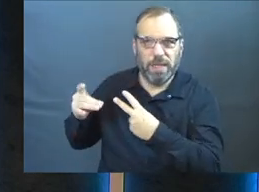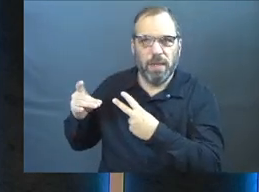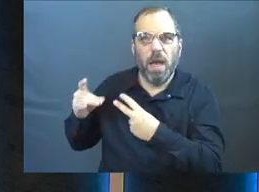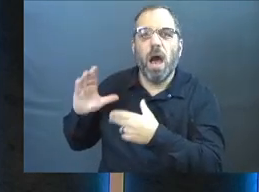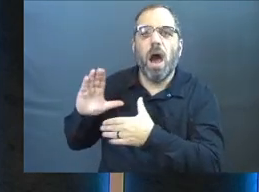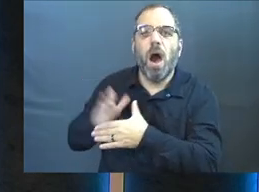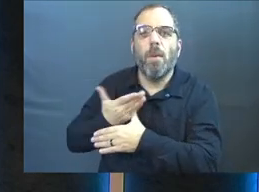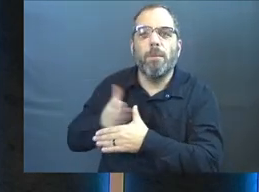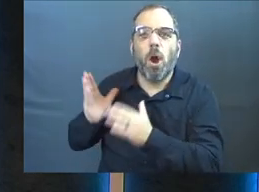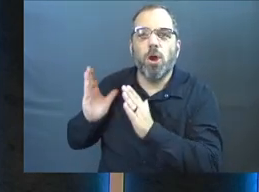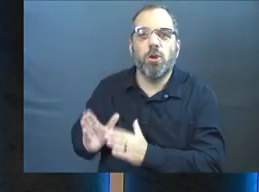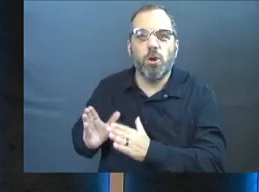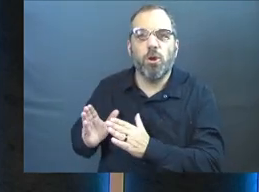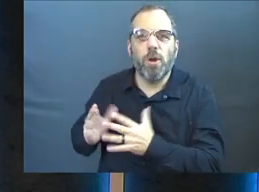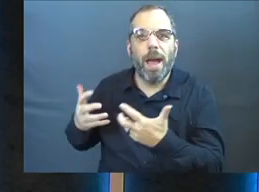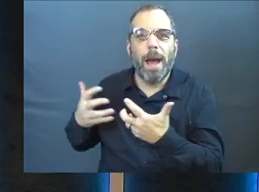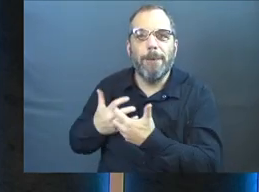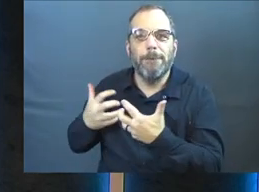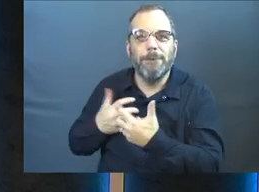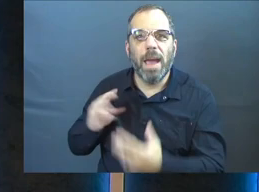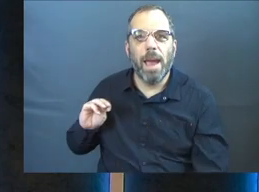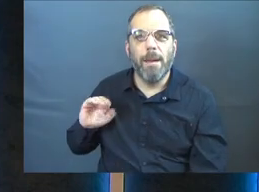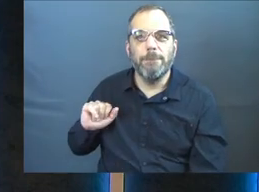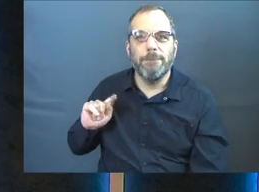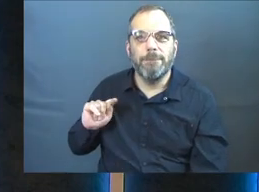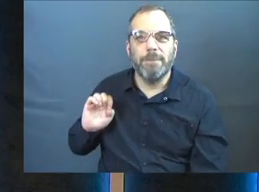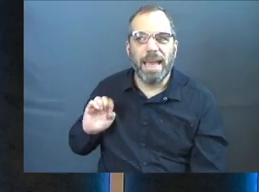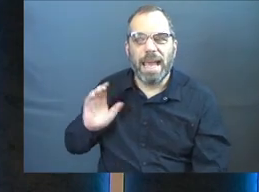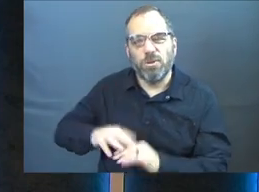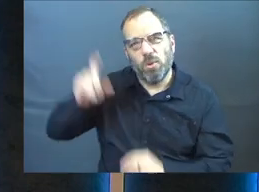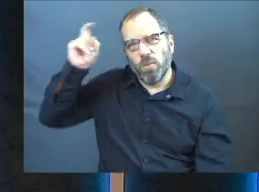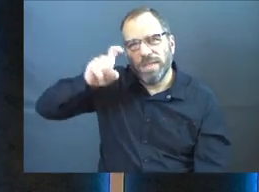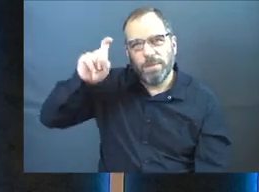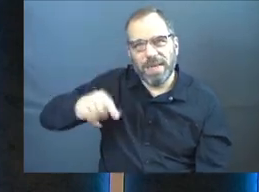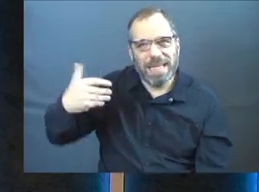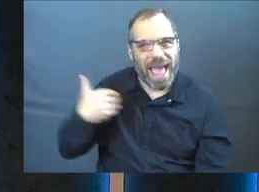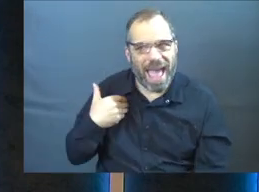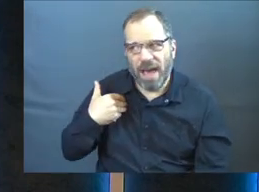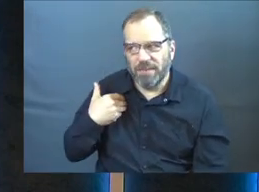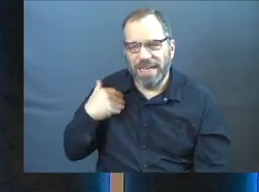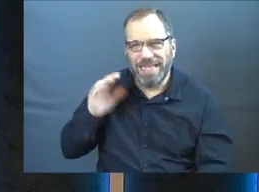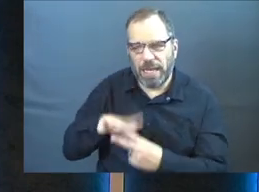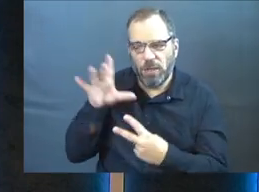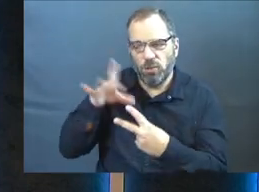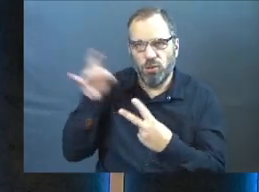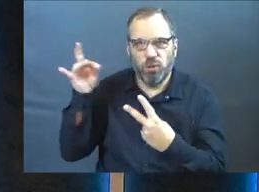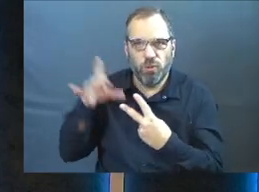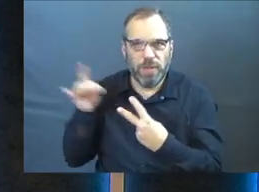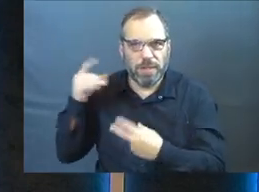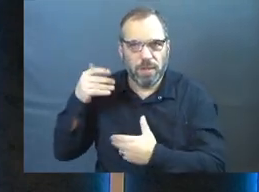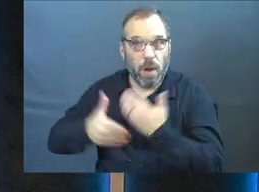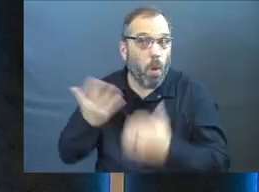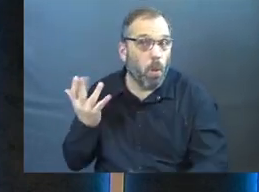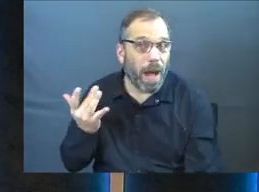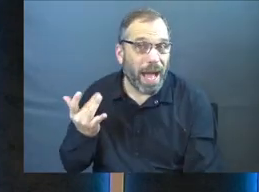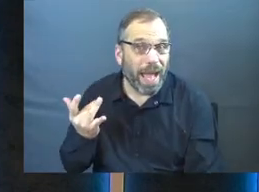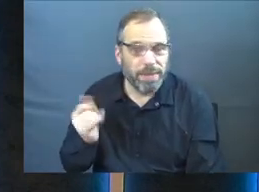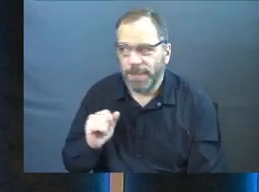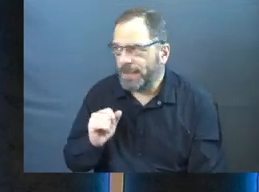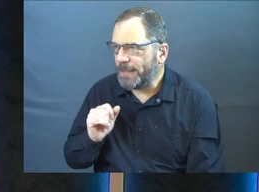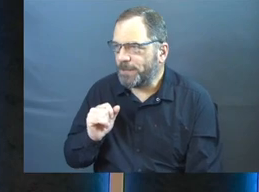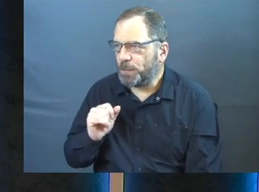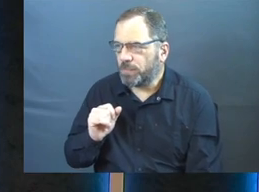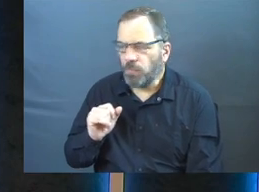partner and a mate. And you need wisdom in that choosing process